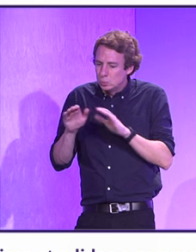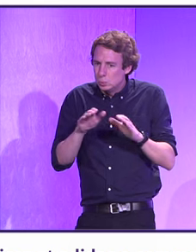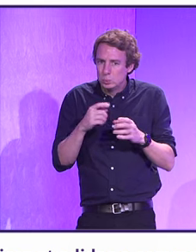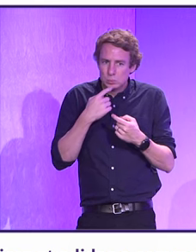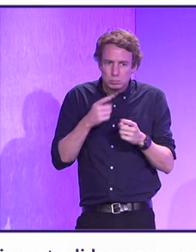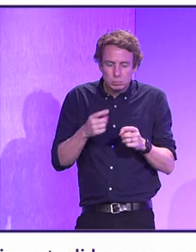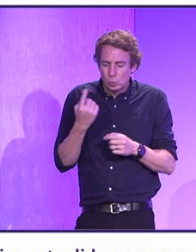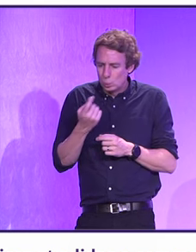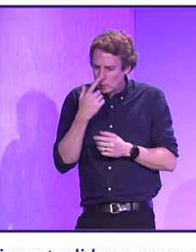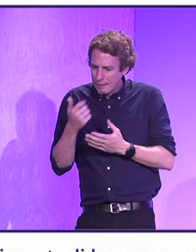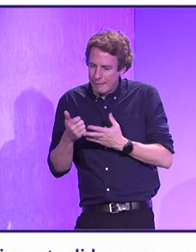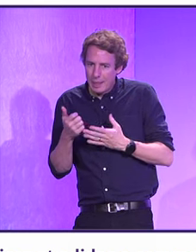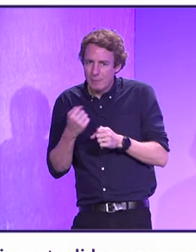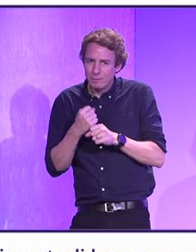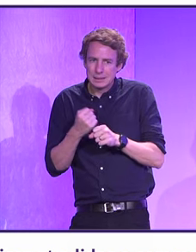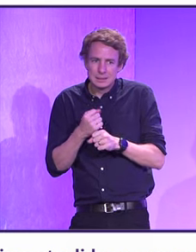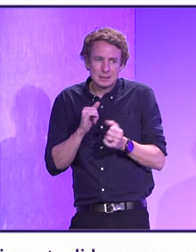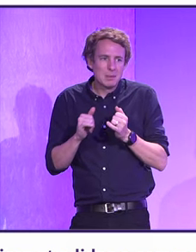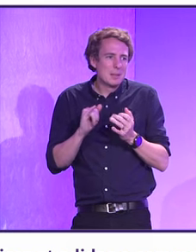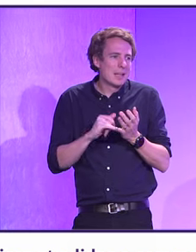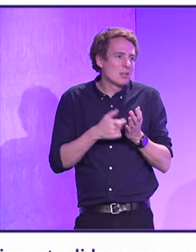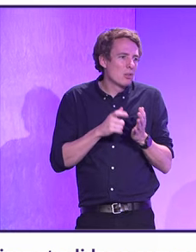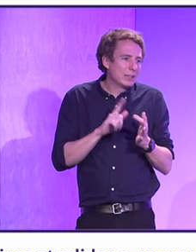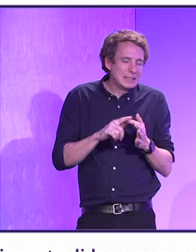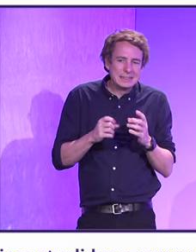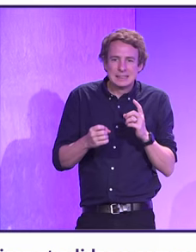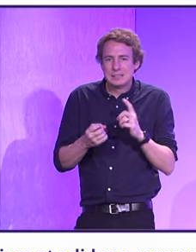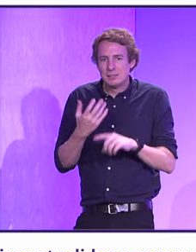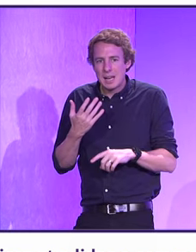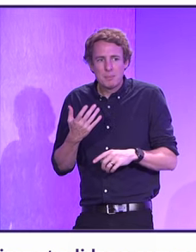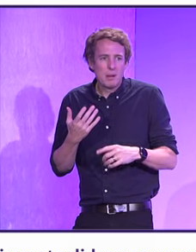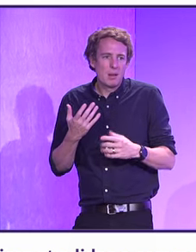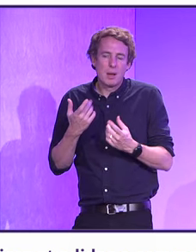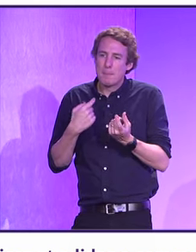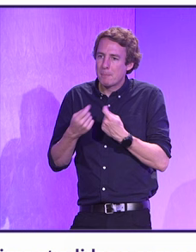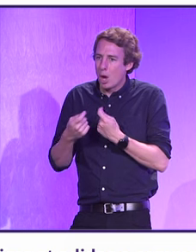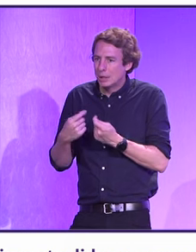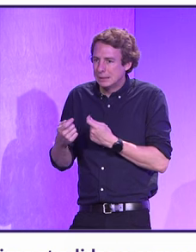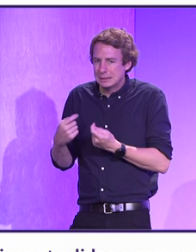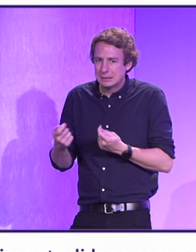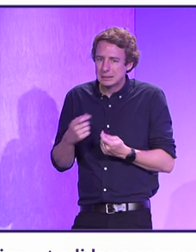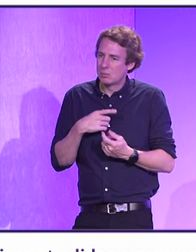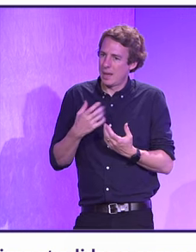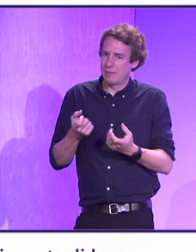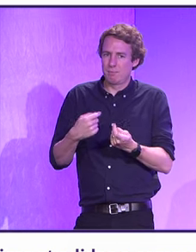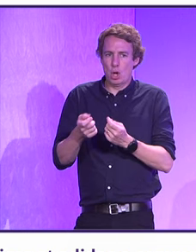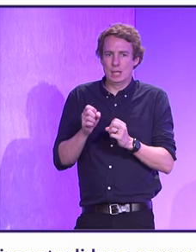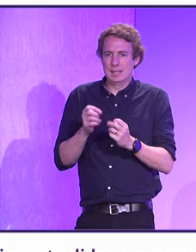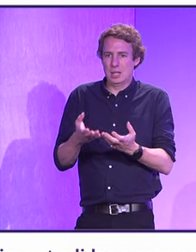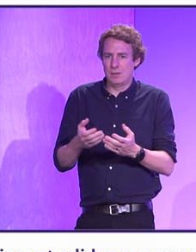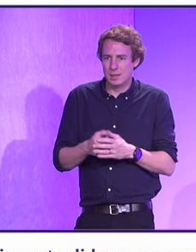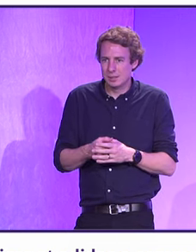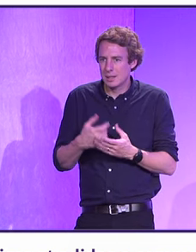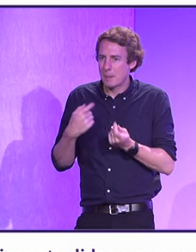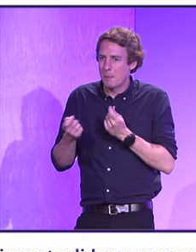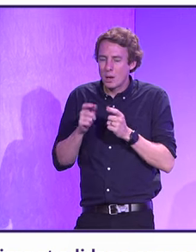everyone that can help to fix the issue, be it SRE, be it developer, be it market, because we provide services for